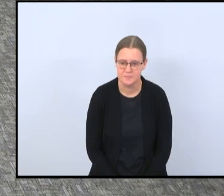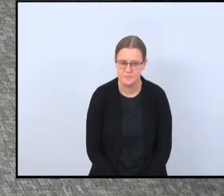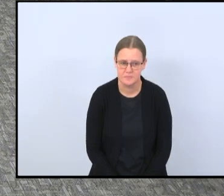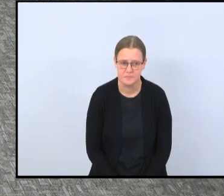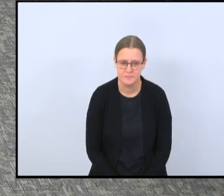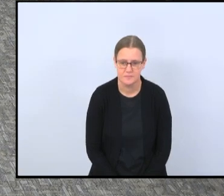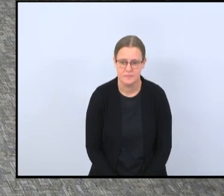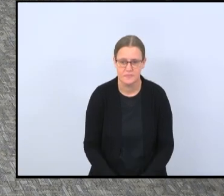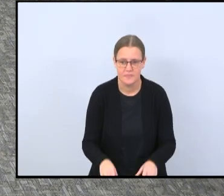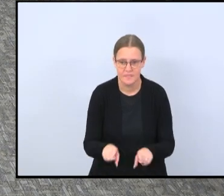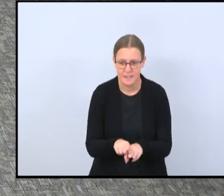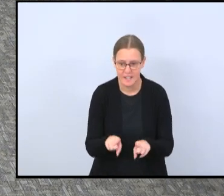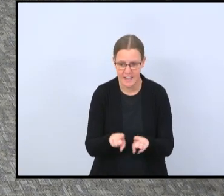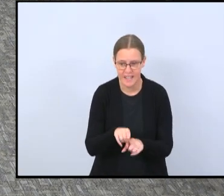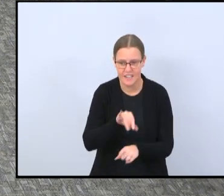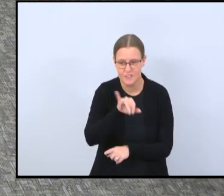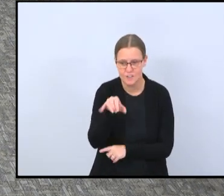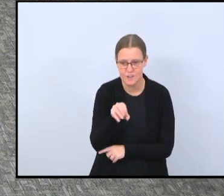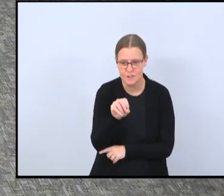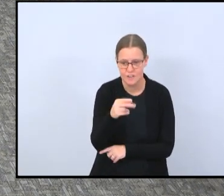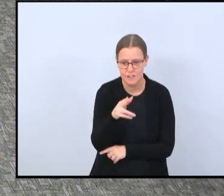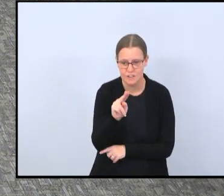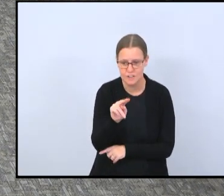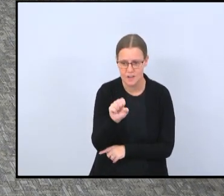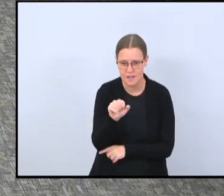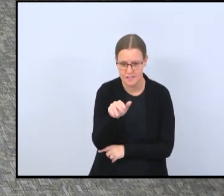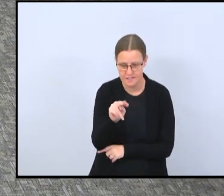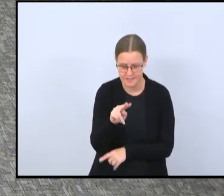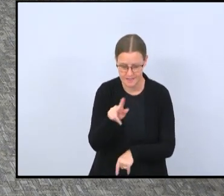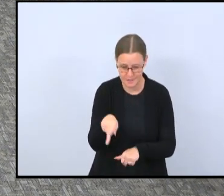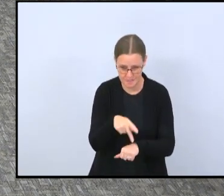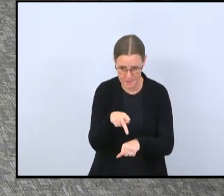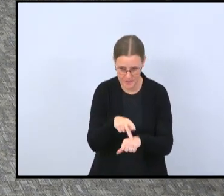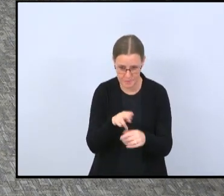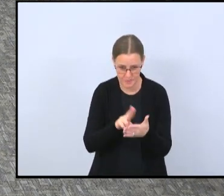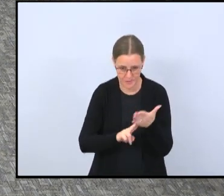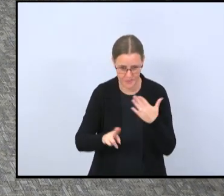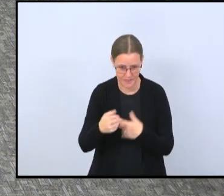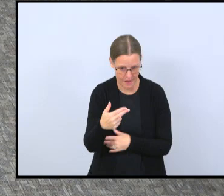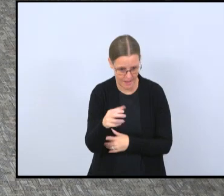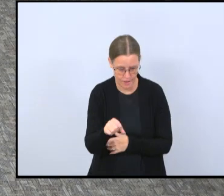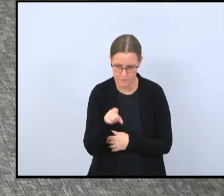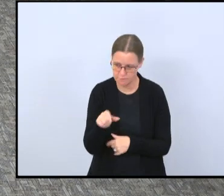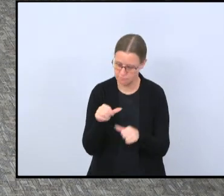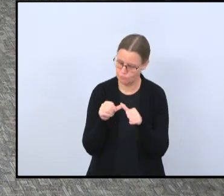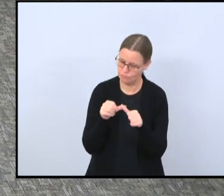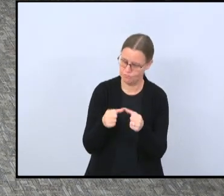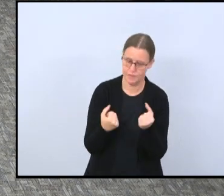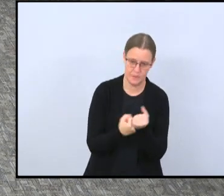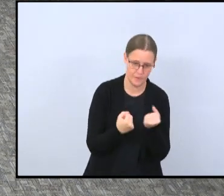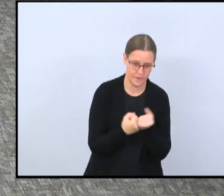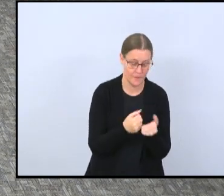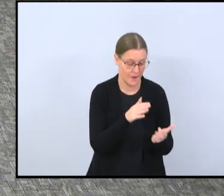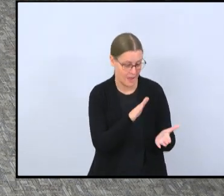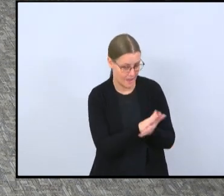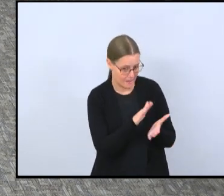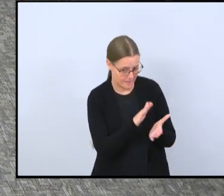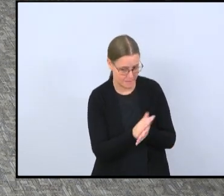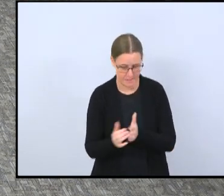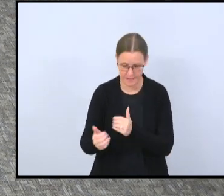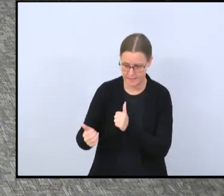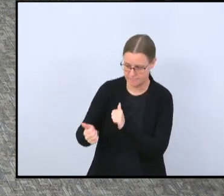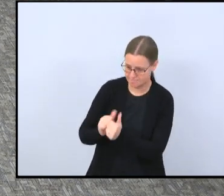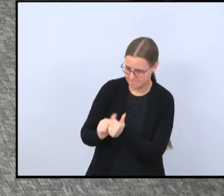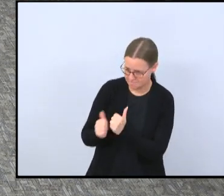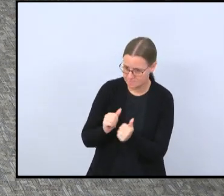And of course, Dr. Kanisha Johnson, the principal of University High School, for her continued support, both academically and athletically,